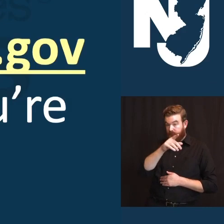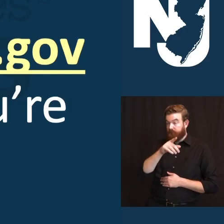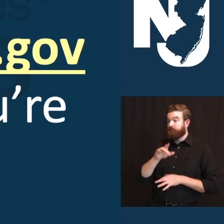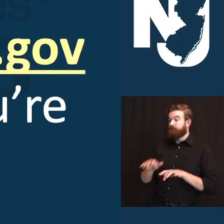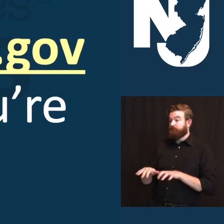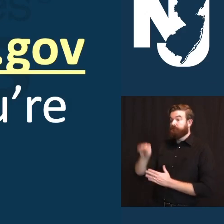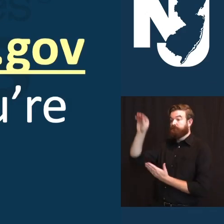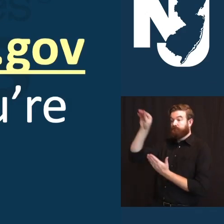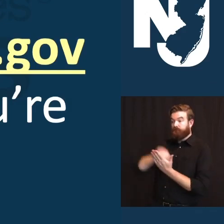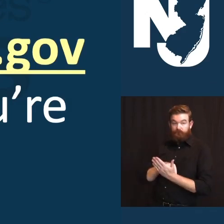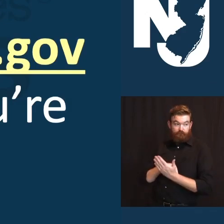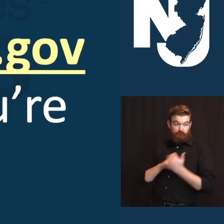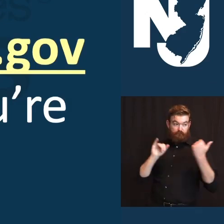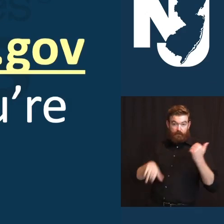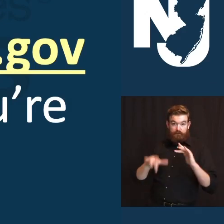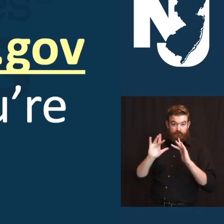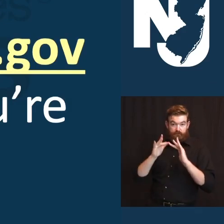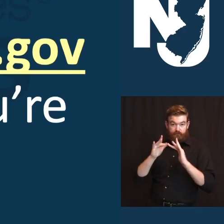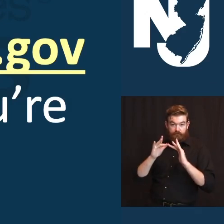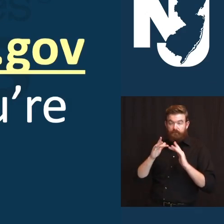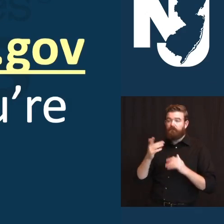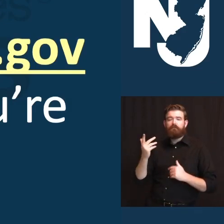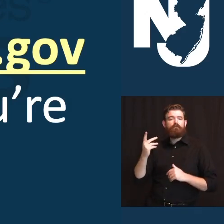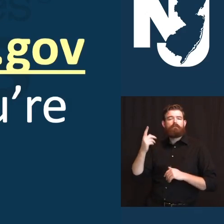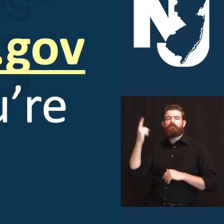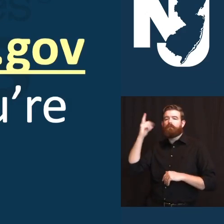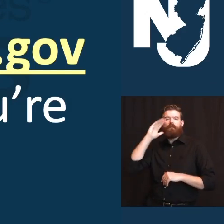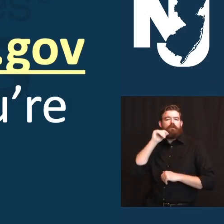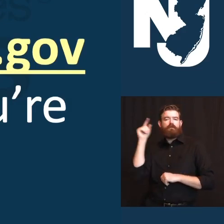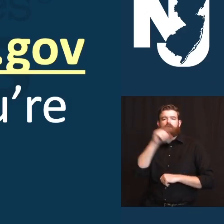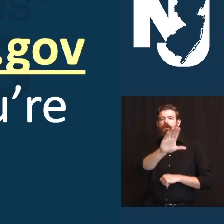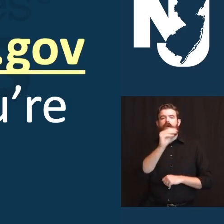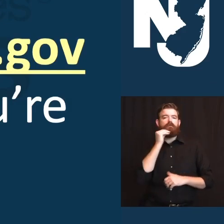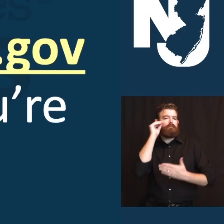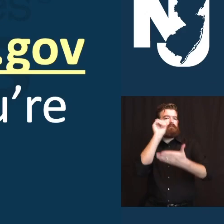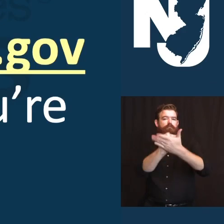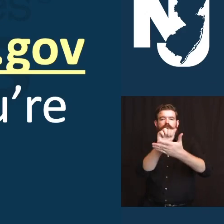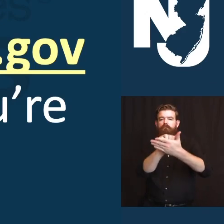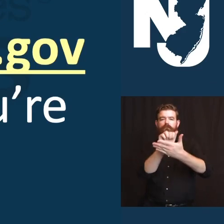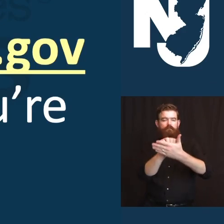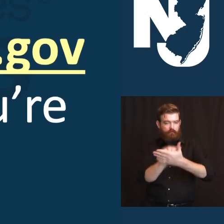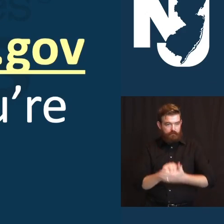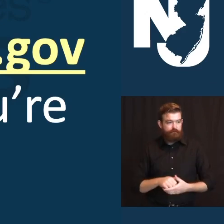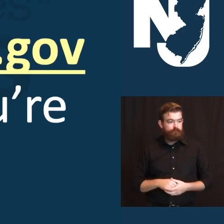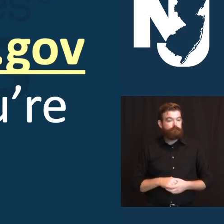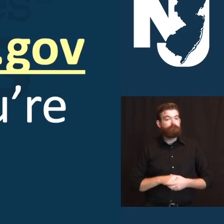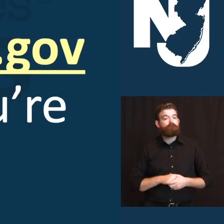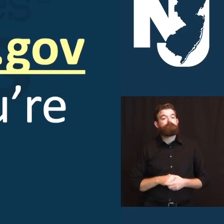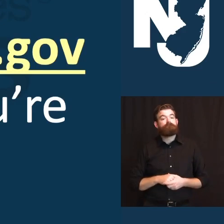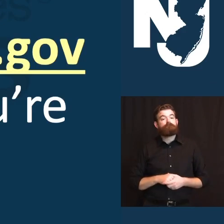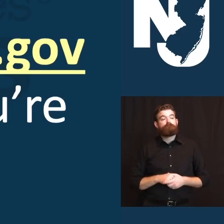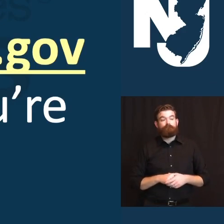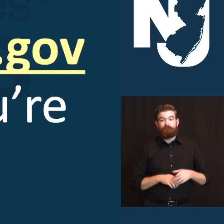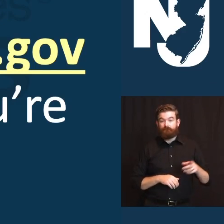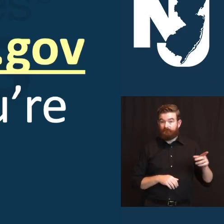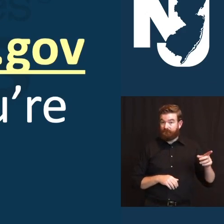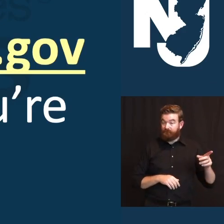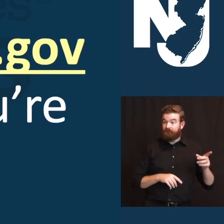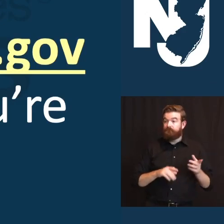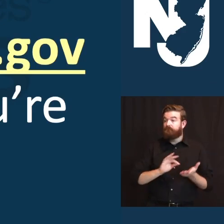whether it be online or working directly with a census taker. The census is critical for us to prepare for a strong future for our